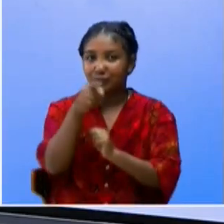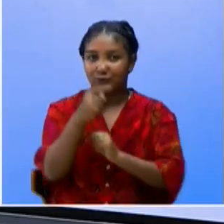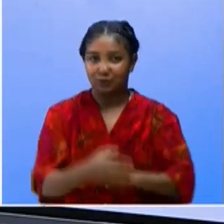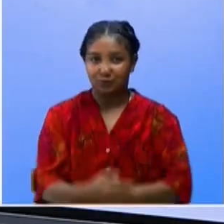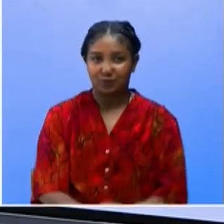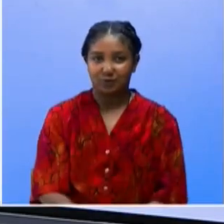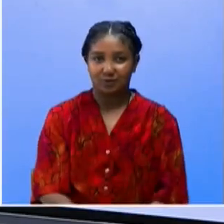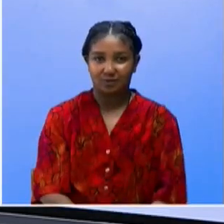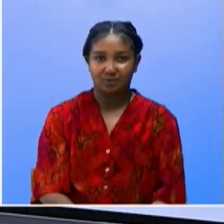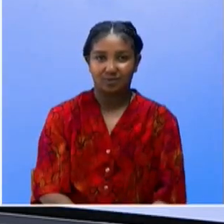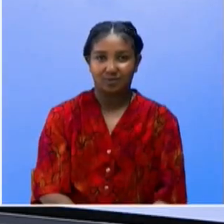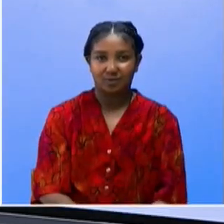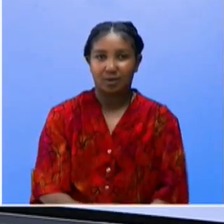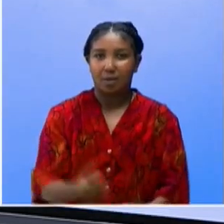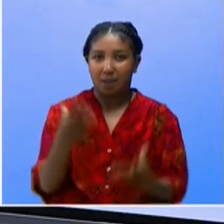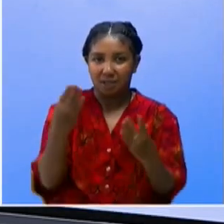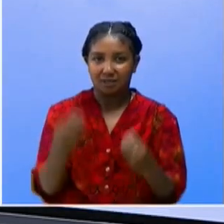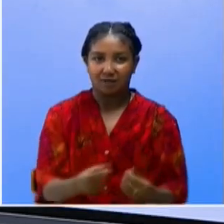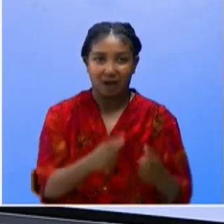voice.